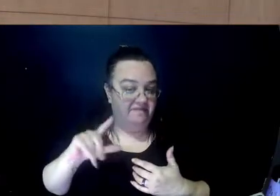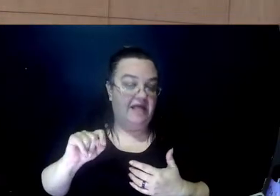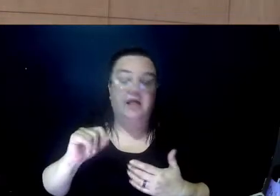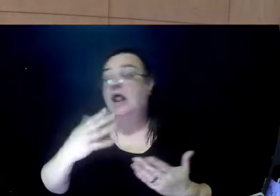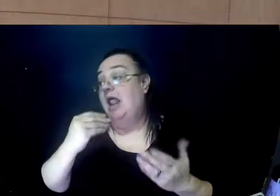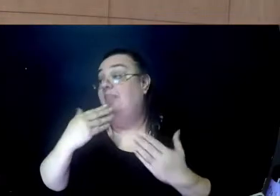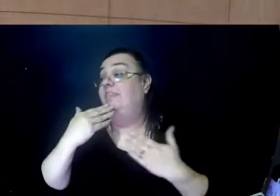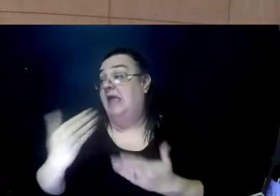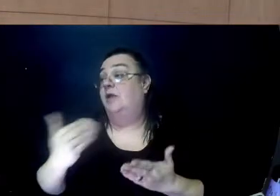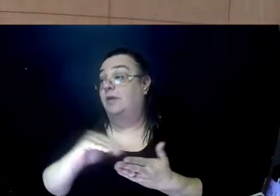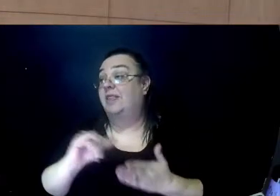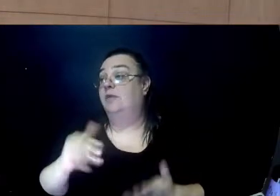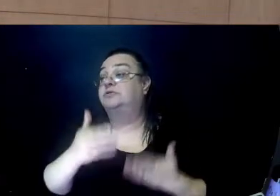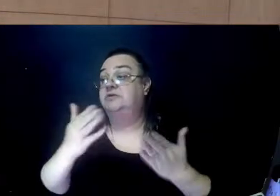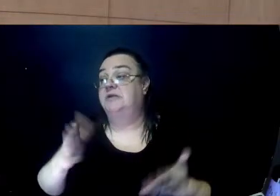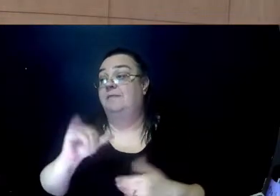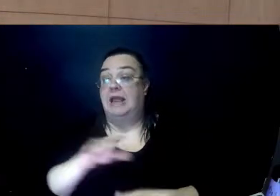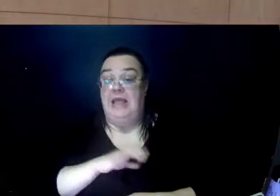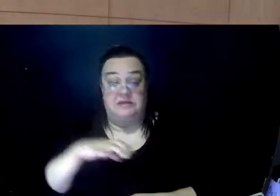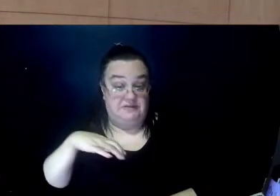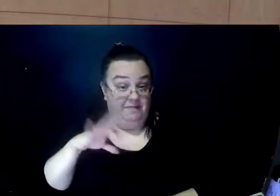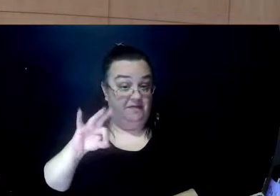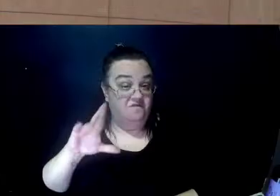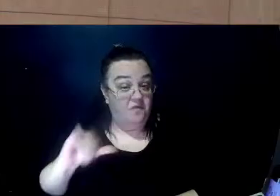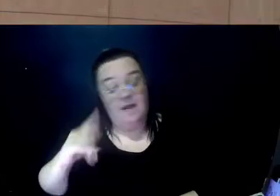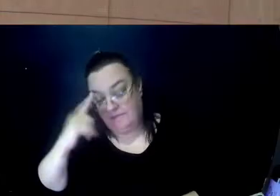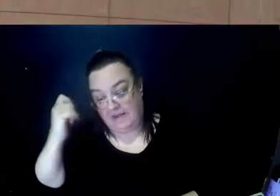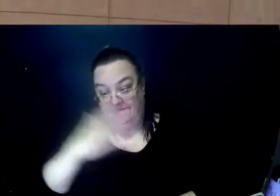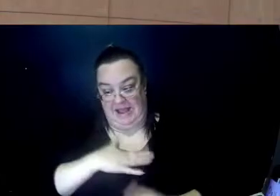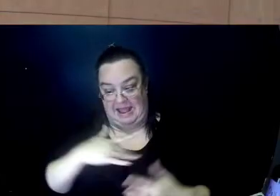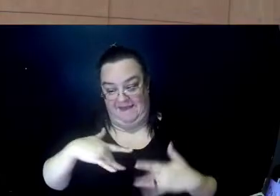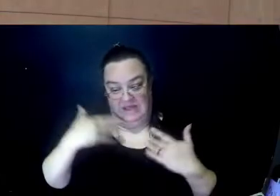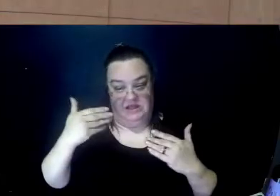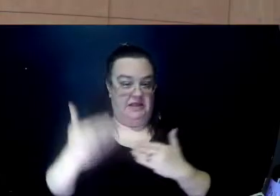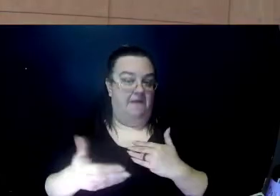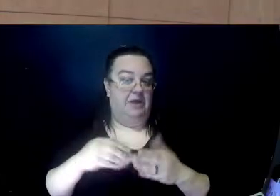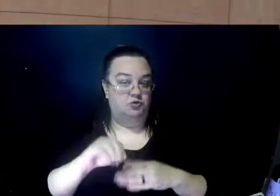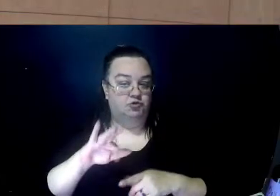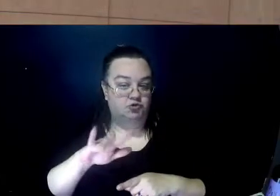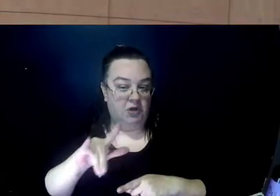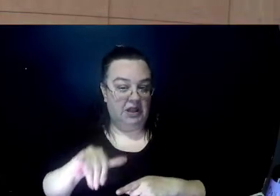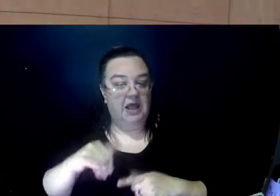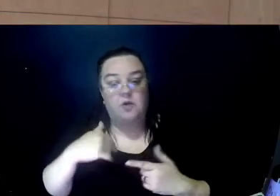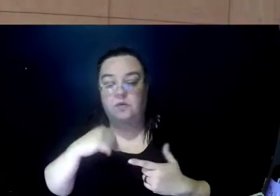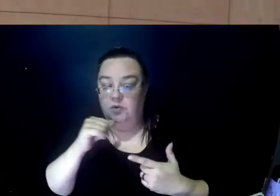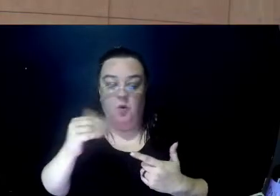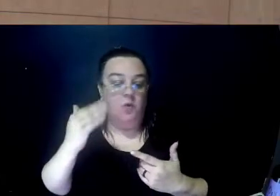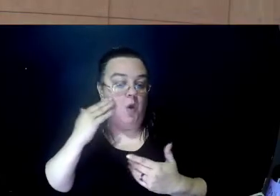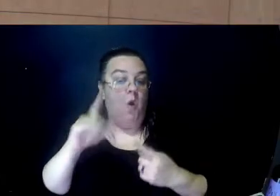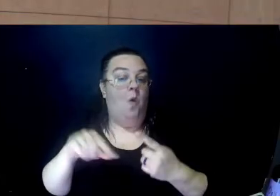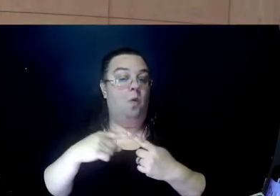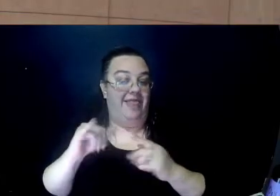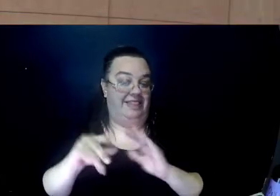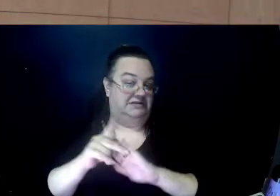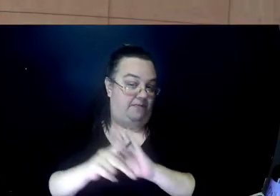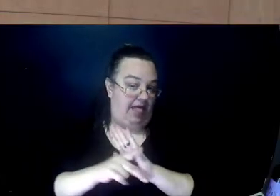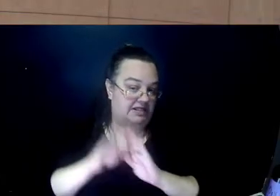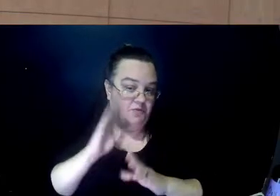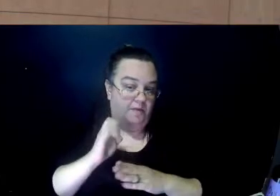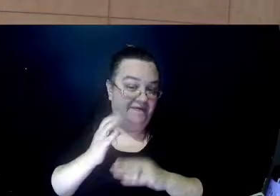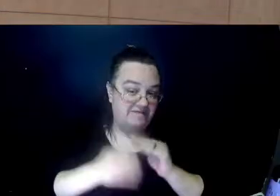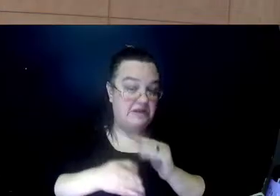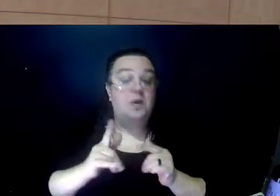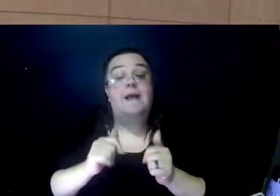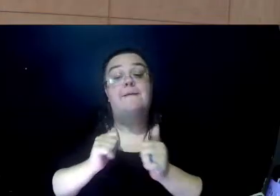again, suggested by Councilmember Fry, because my event's coming up in July. We don't know when this policy is going to be done. It was passed